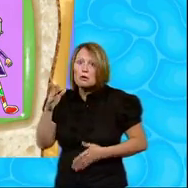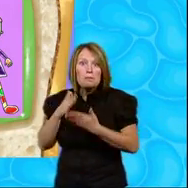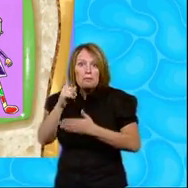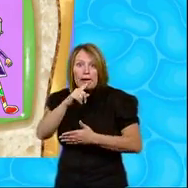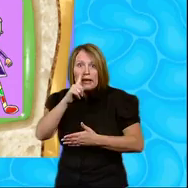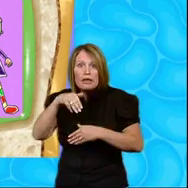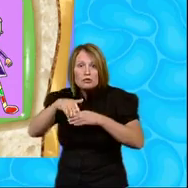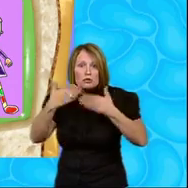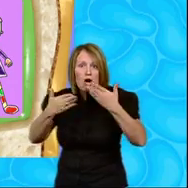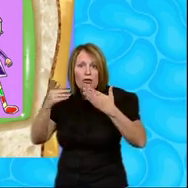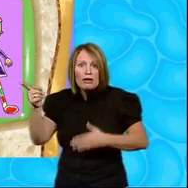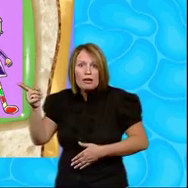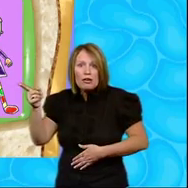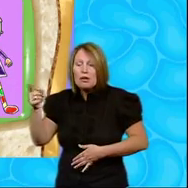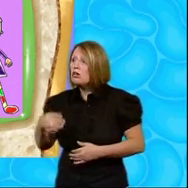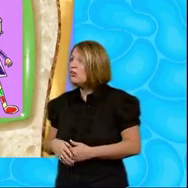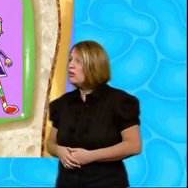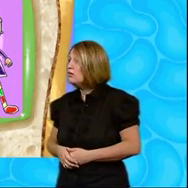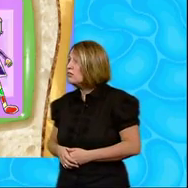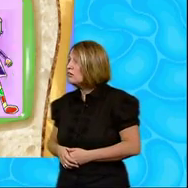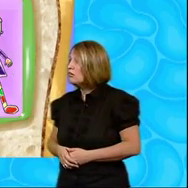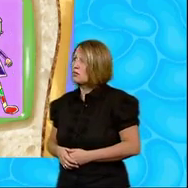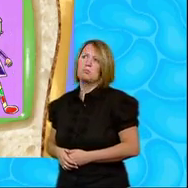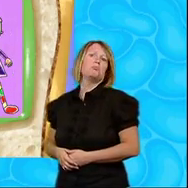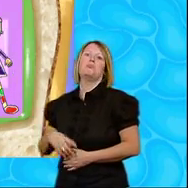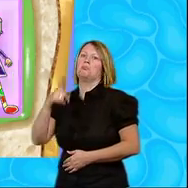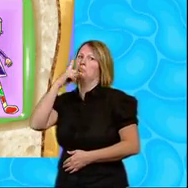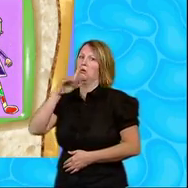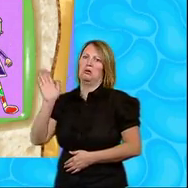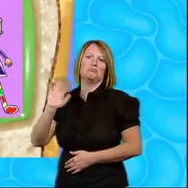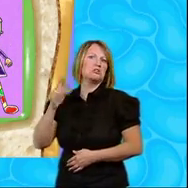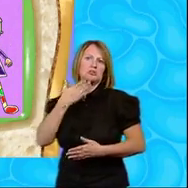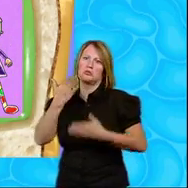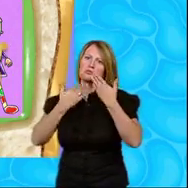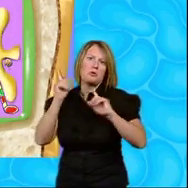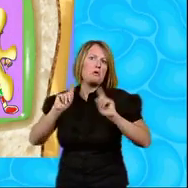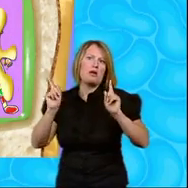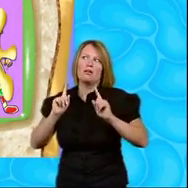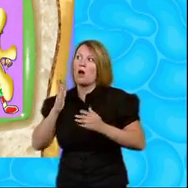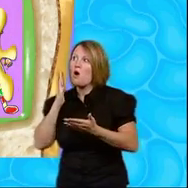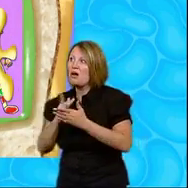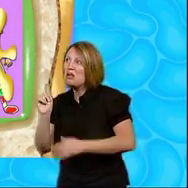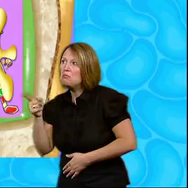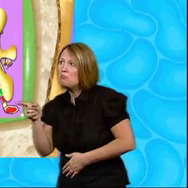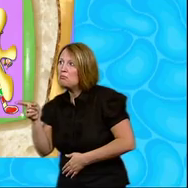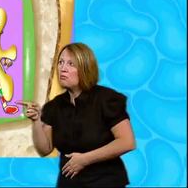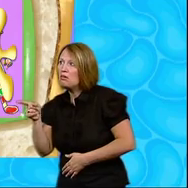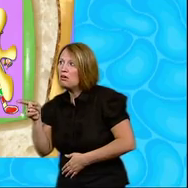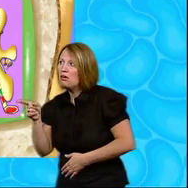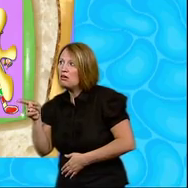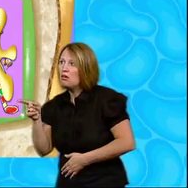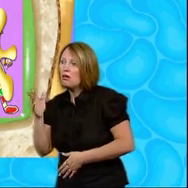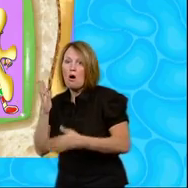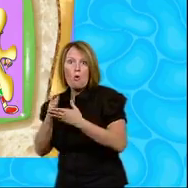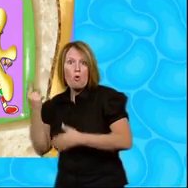Boom Sonic Boom didn't say that in the story. Was it me, Pinky? No! Pinky didn't